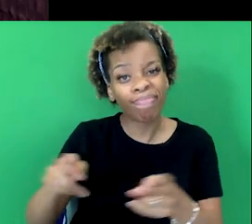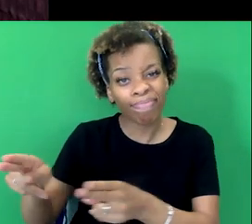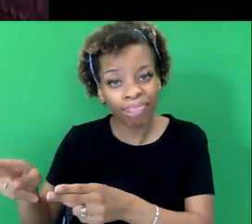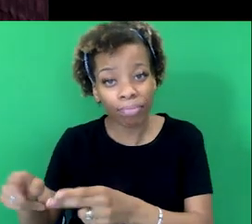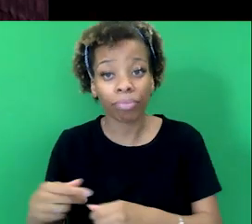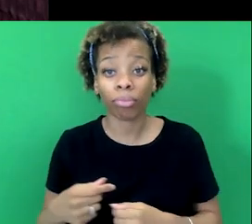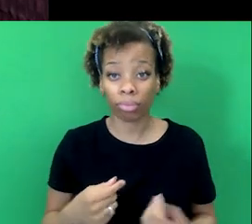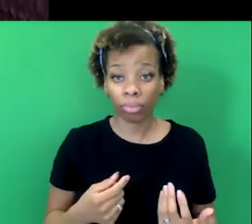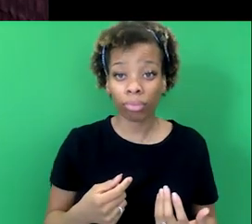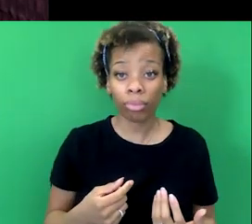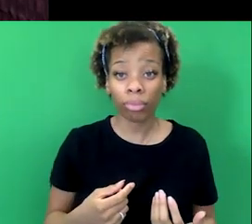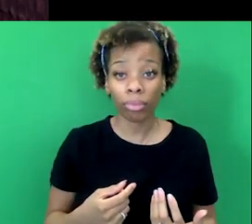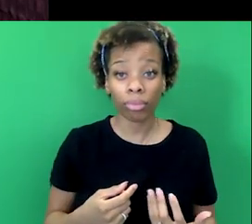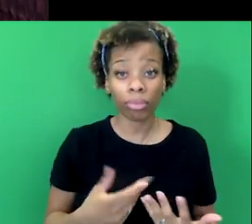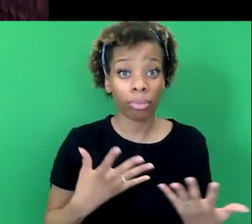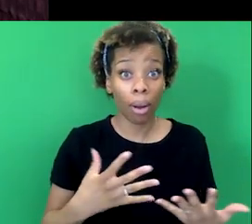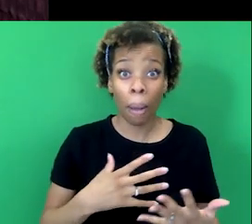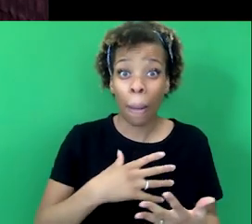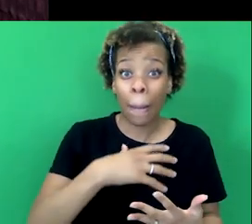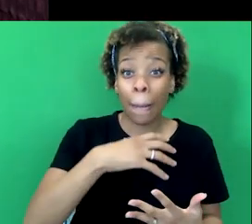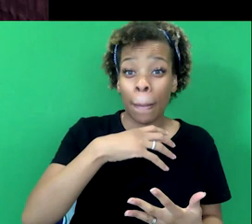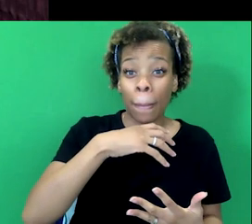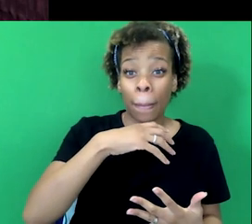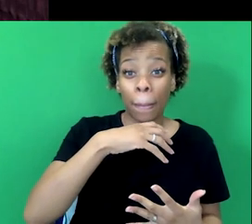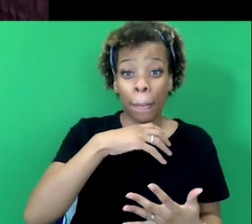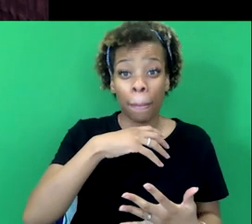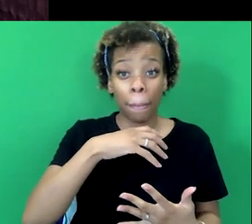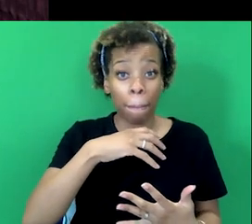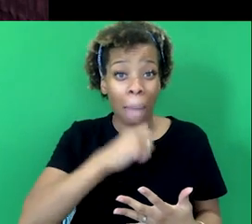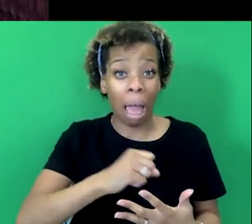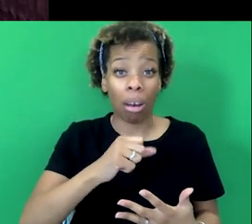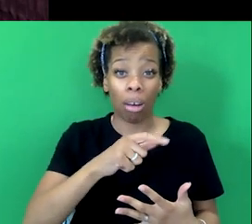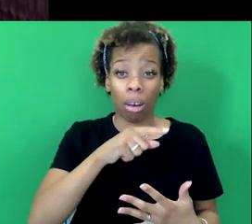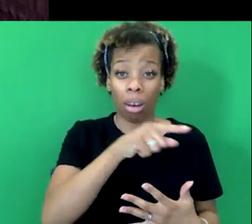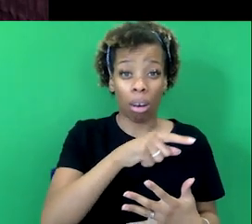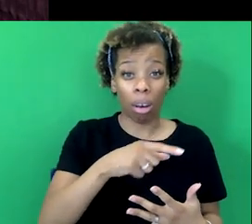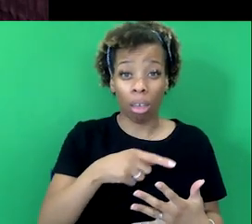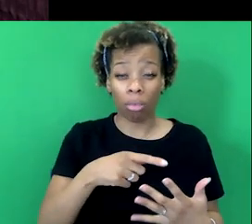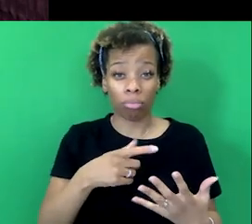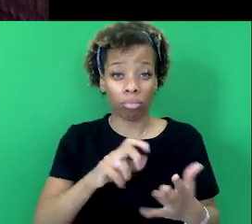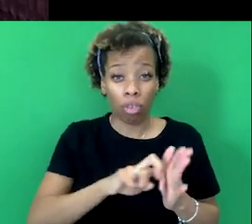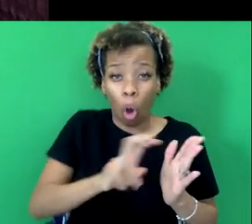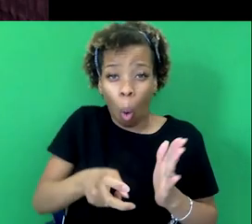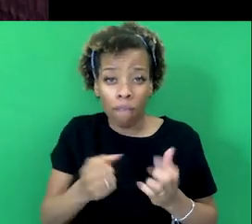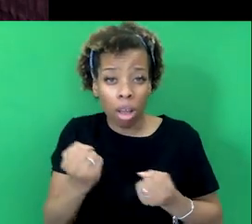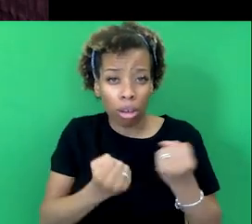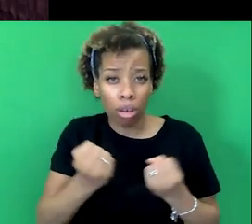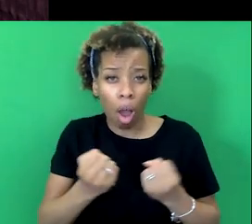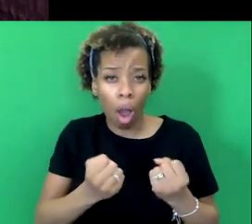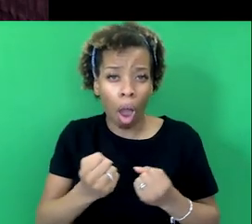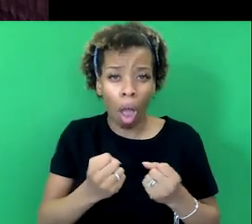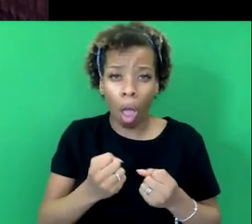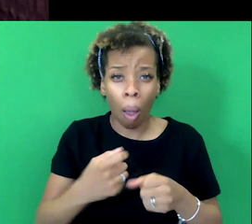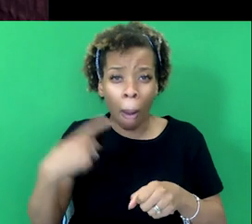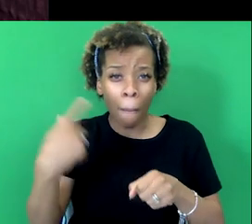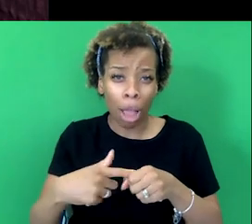men being seen jumping out of an Austin Princess car and lobbing what looked like petrol bombs at the building. The